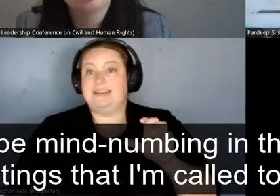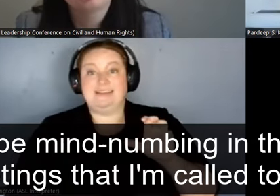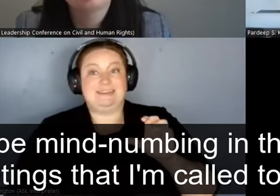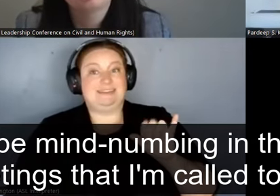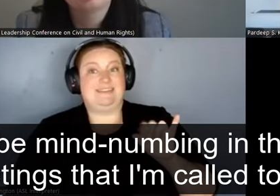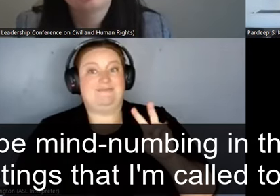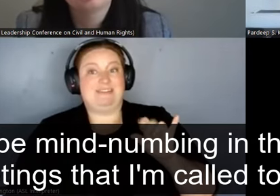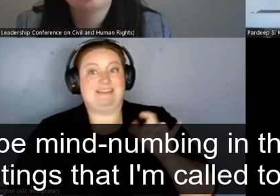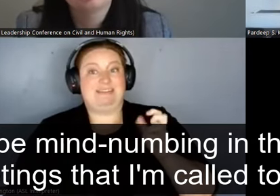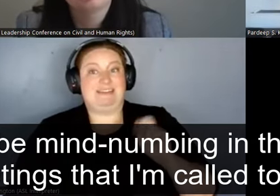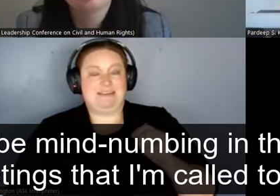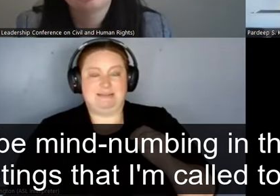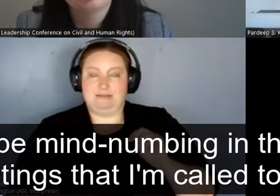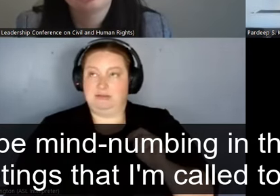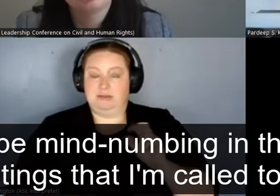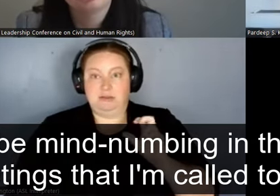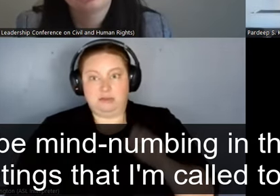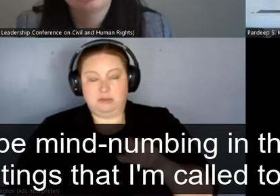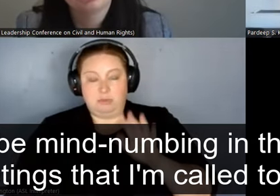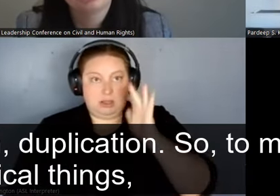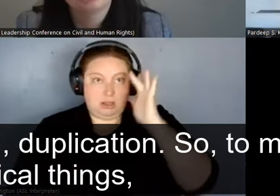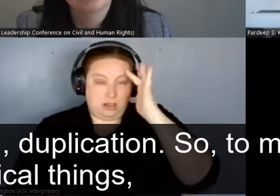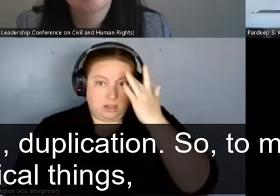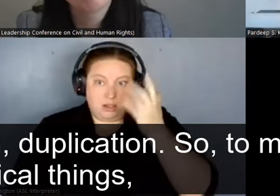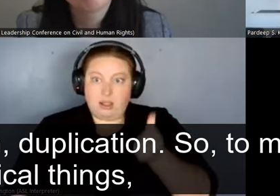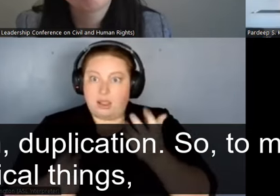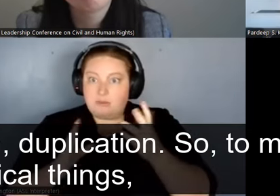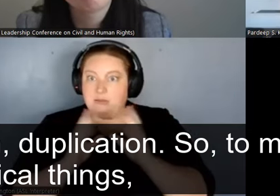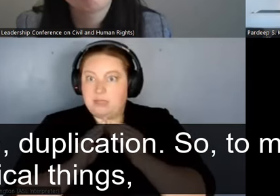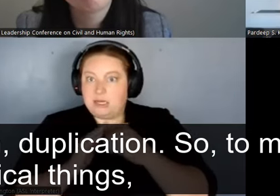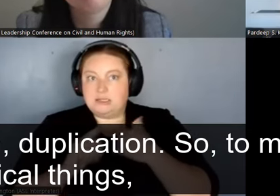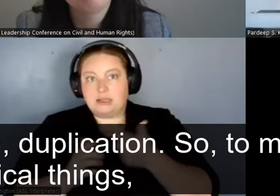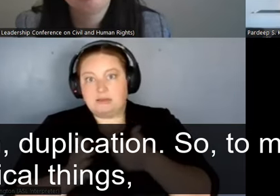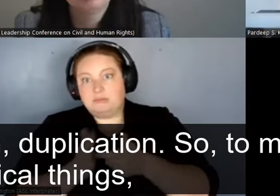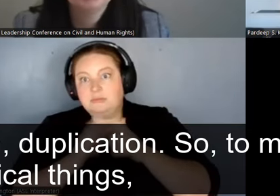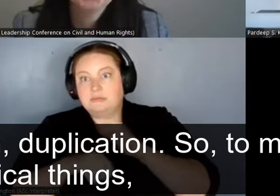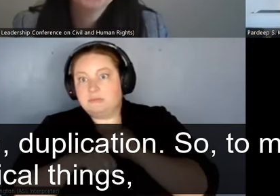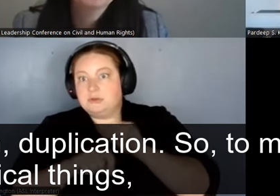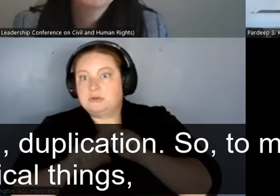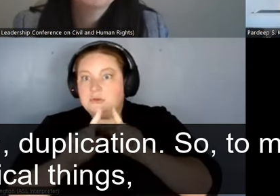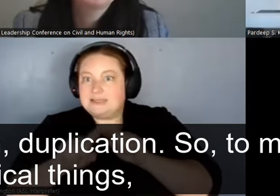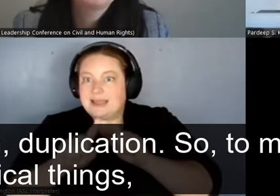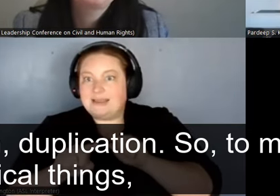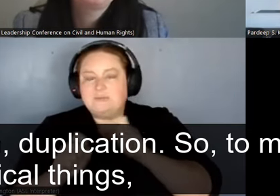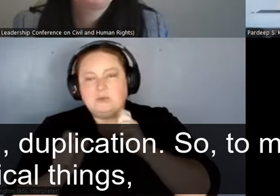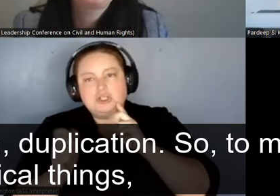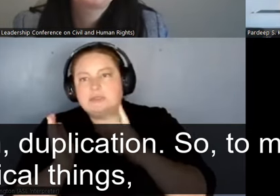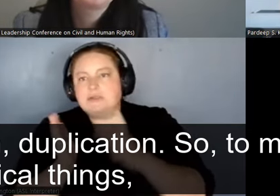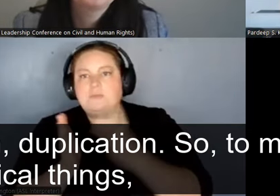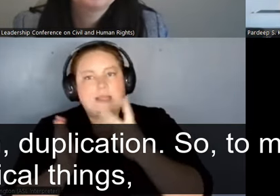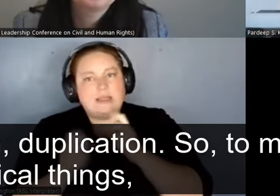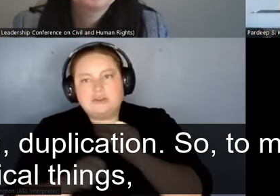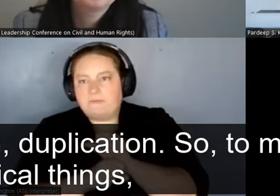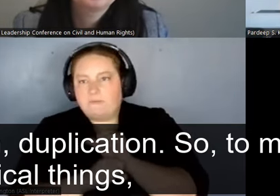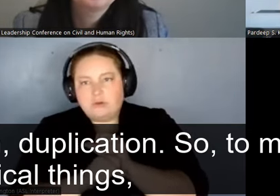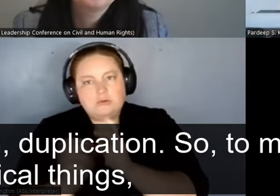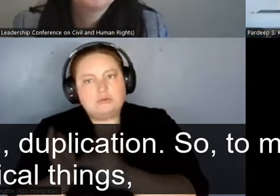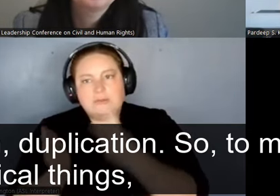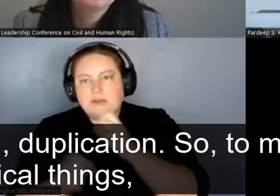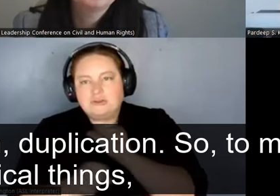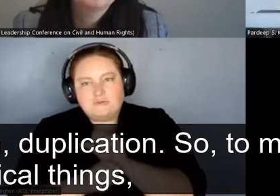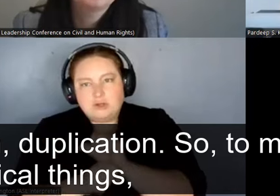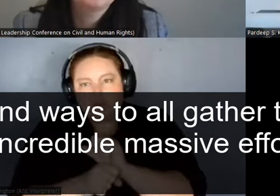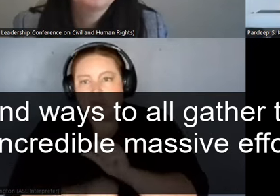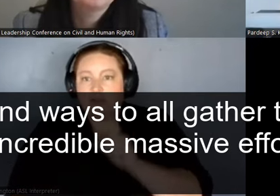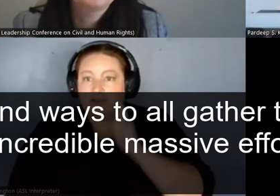mind-numbing the number of possible meetings that I'm called to attend, which is, again, duplication. So to me, that's really